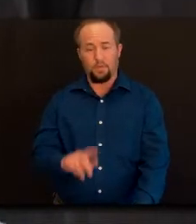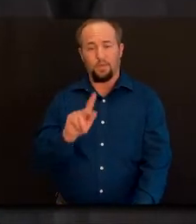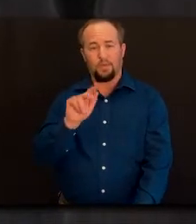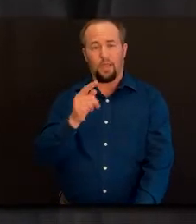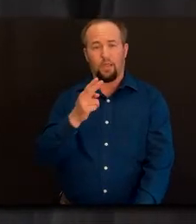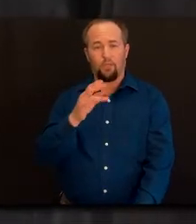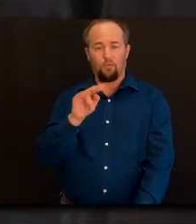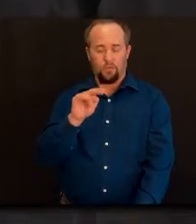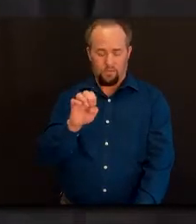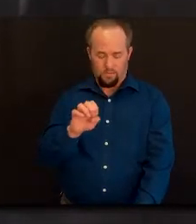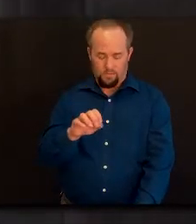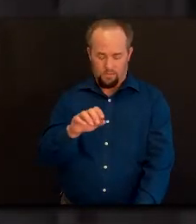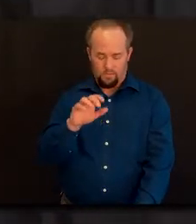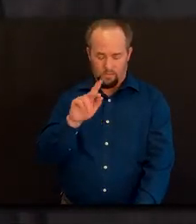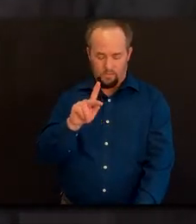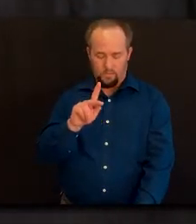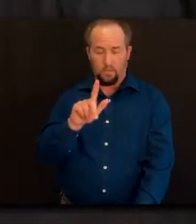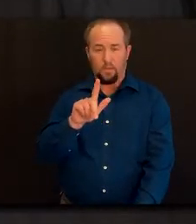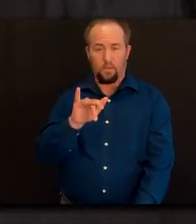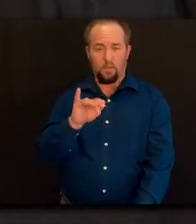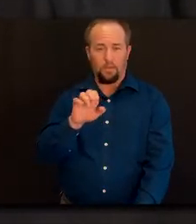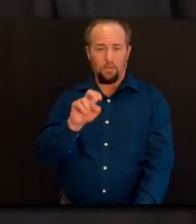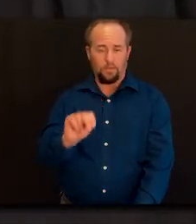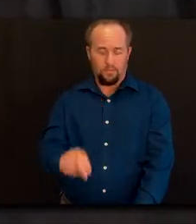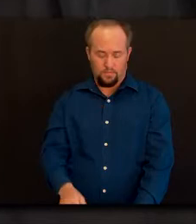Catherine Taylor Klein.